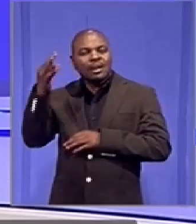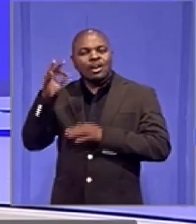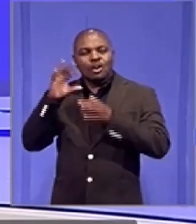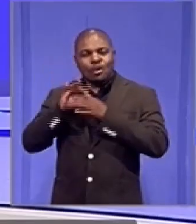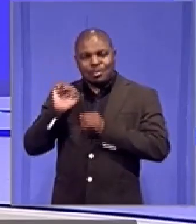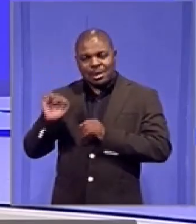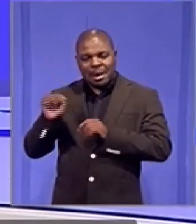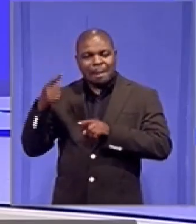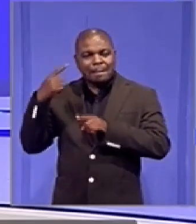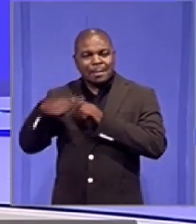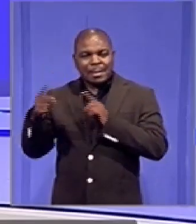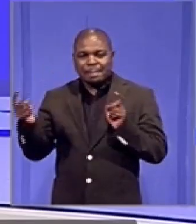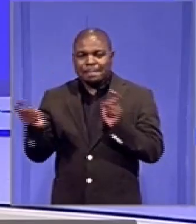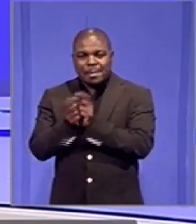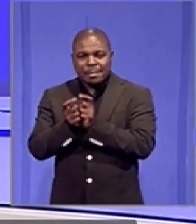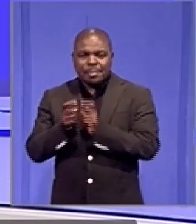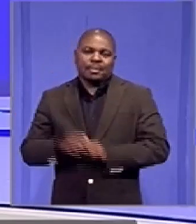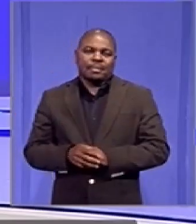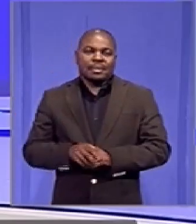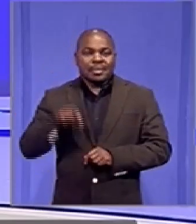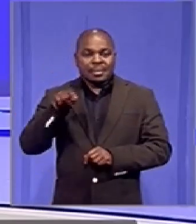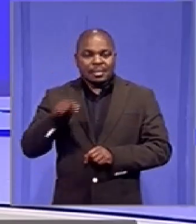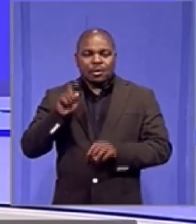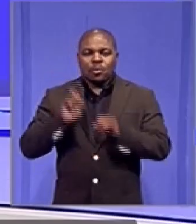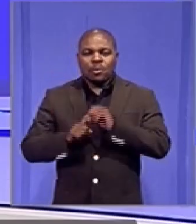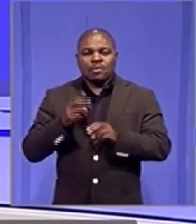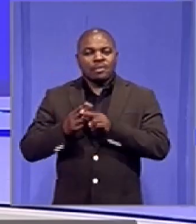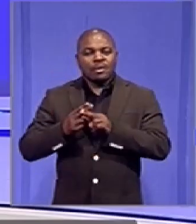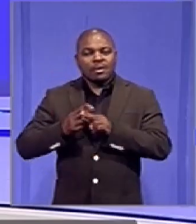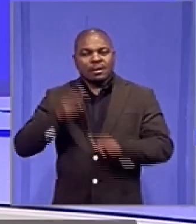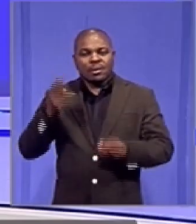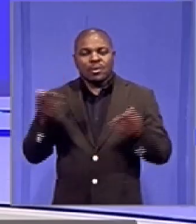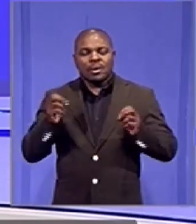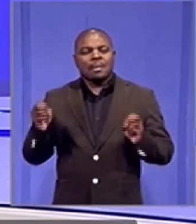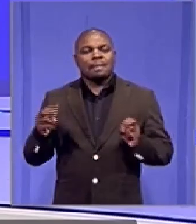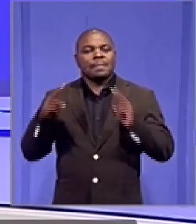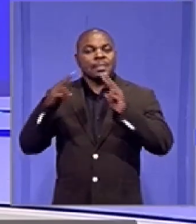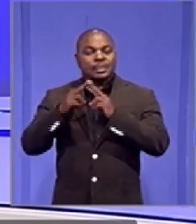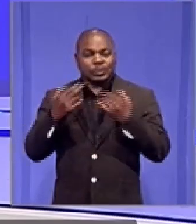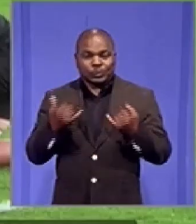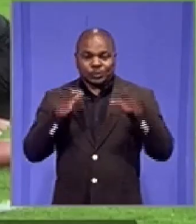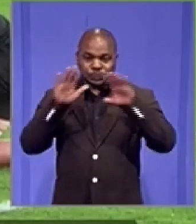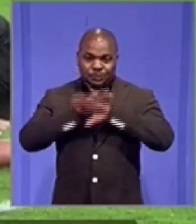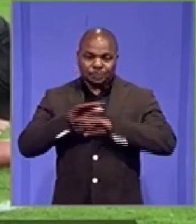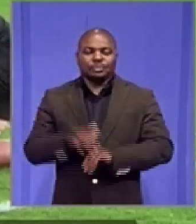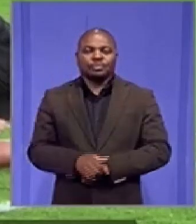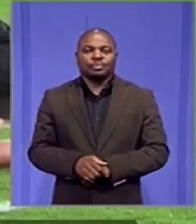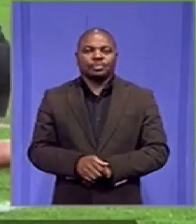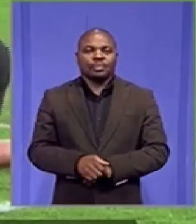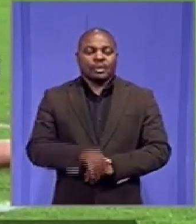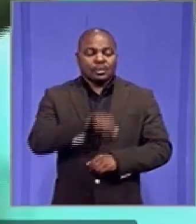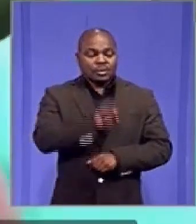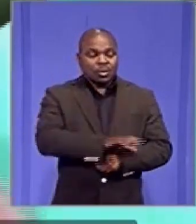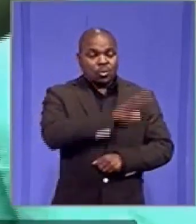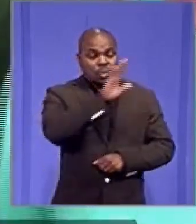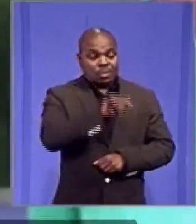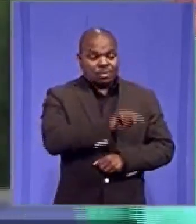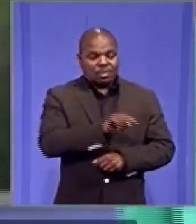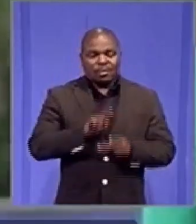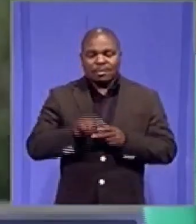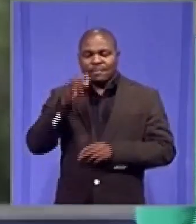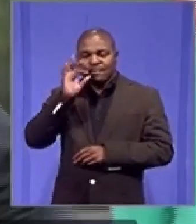lefatshe sa rugby France mo motshamekong wa di-quarterfinale kwa Paris segong jono. Aforika Borwa le France